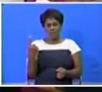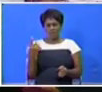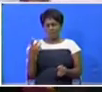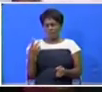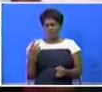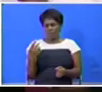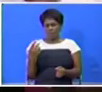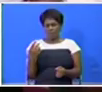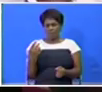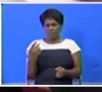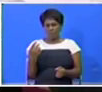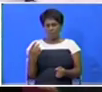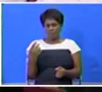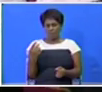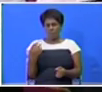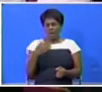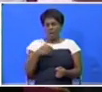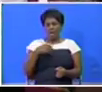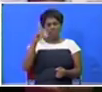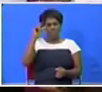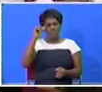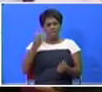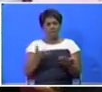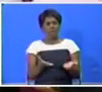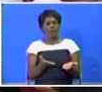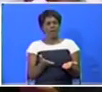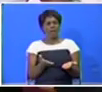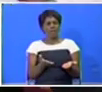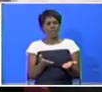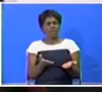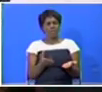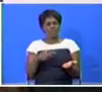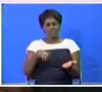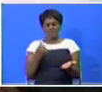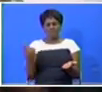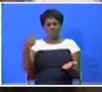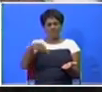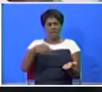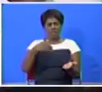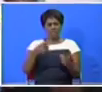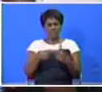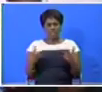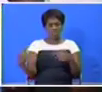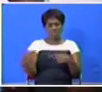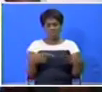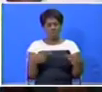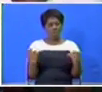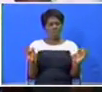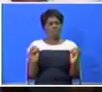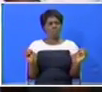rally, we have his speech here. He said, "Sisi tulikuja hapa tukuacha mikono nyumbani,"